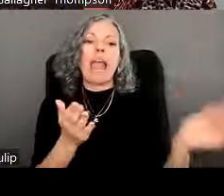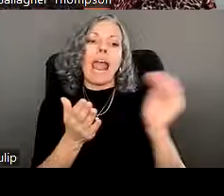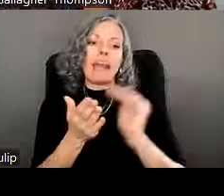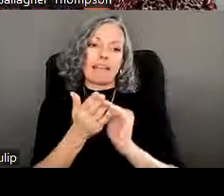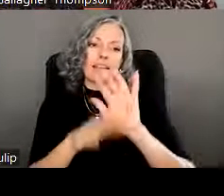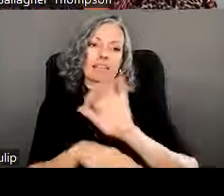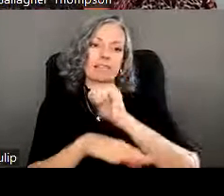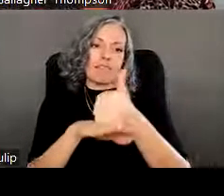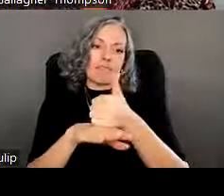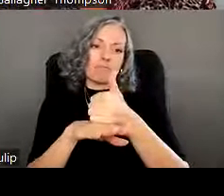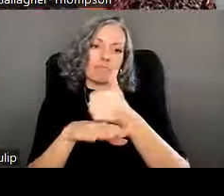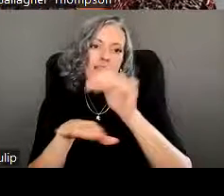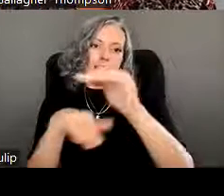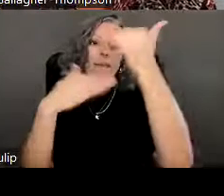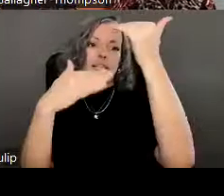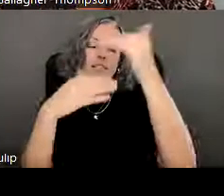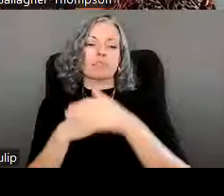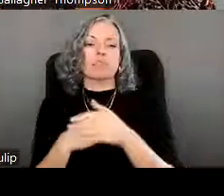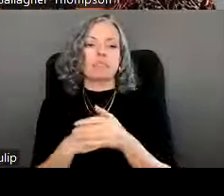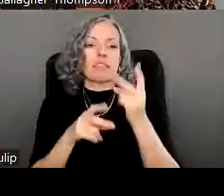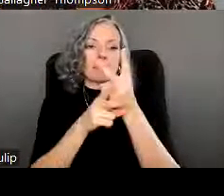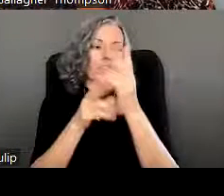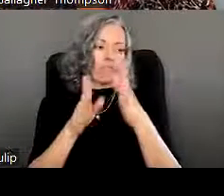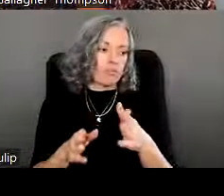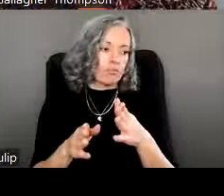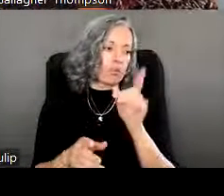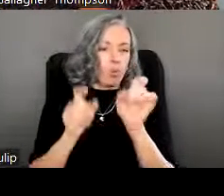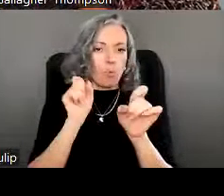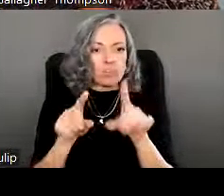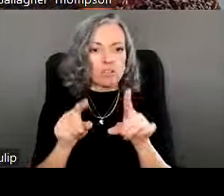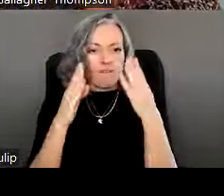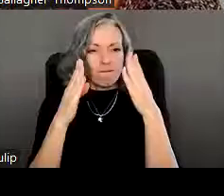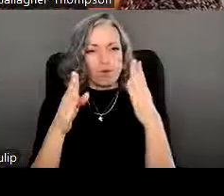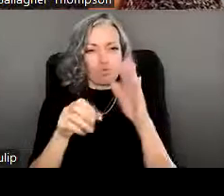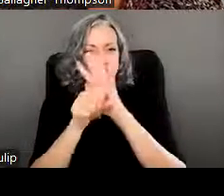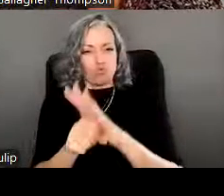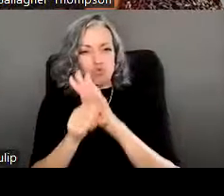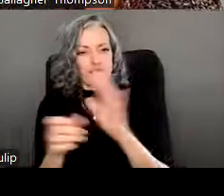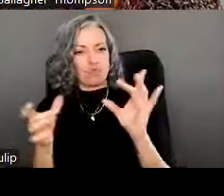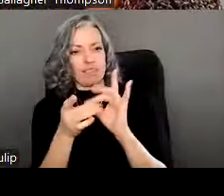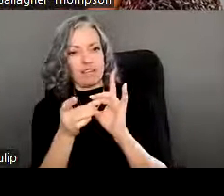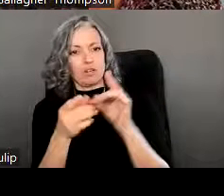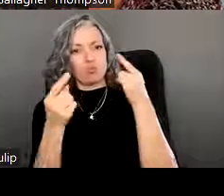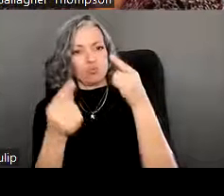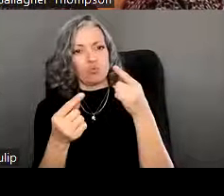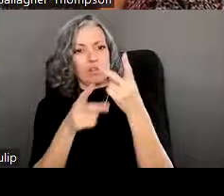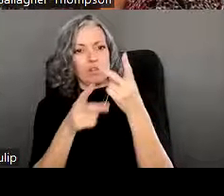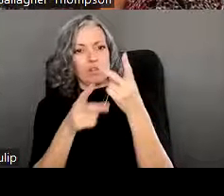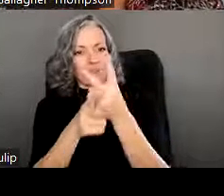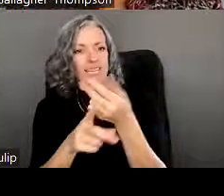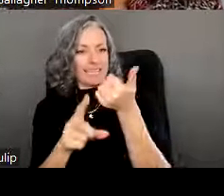established cutoffs. The caregiver self-assessment questionnaire focuses on stress related to caregiving itself.